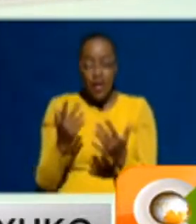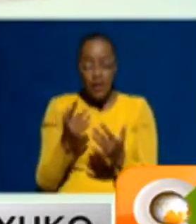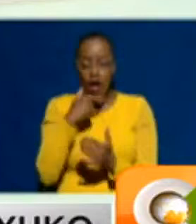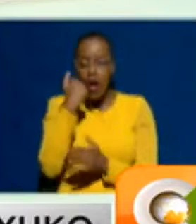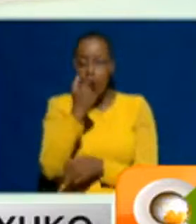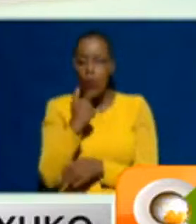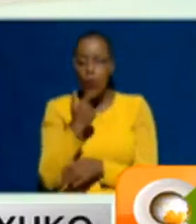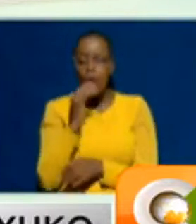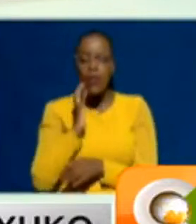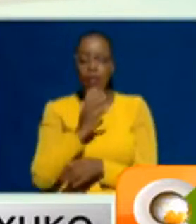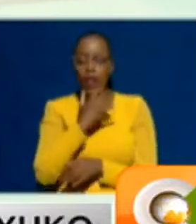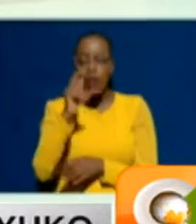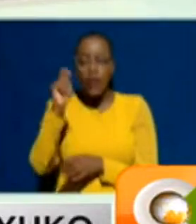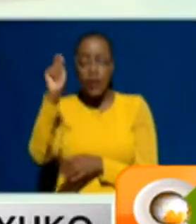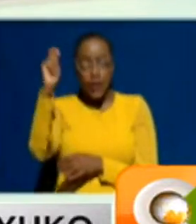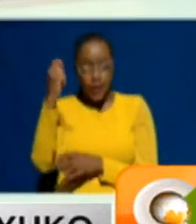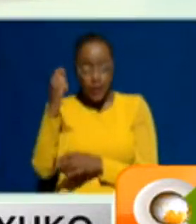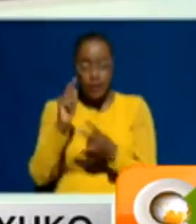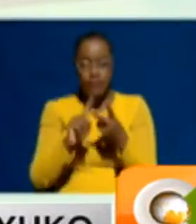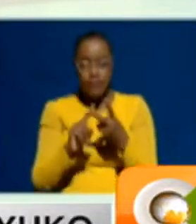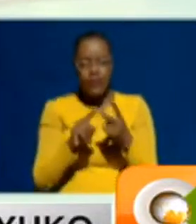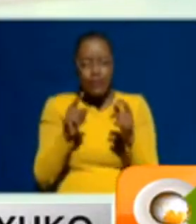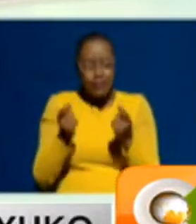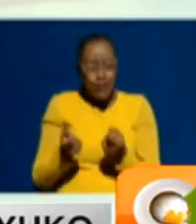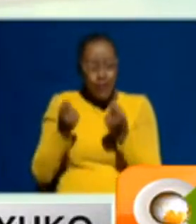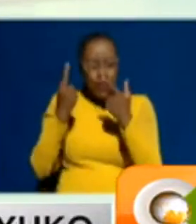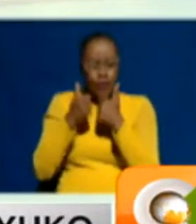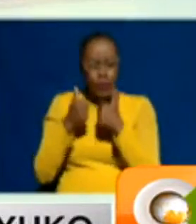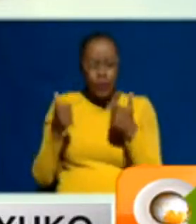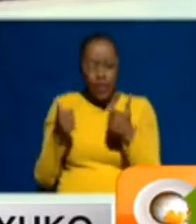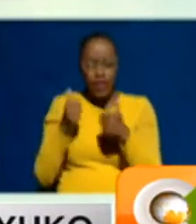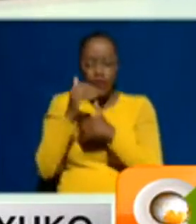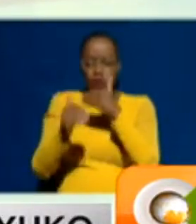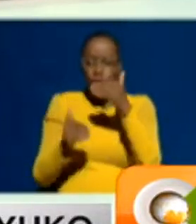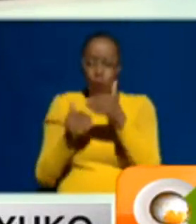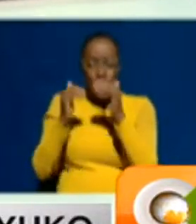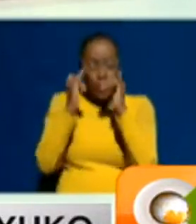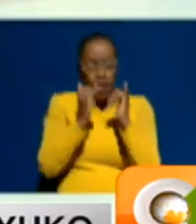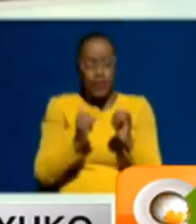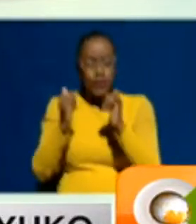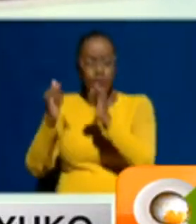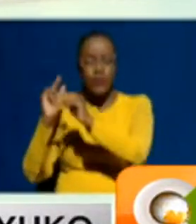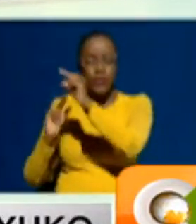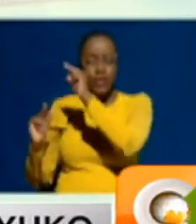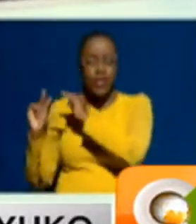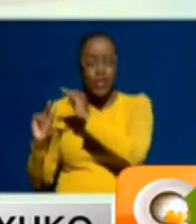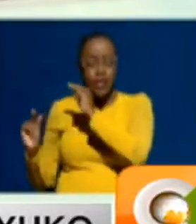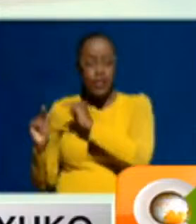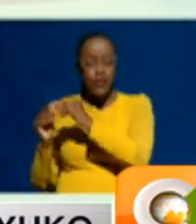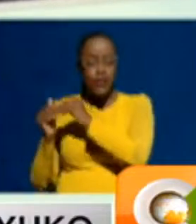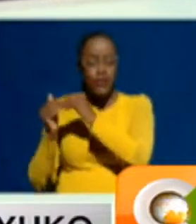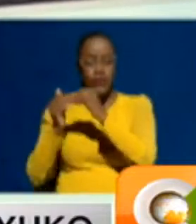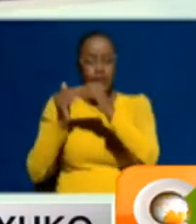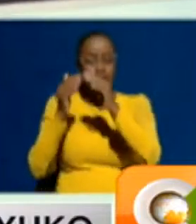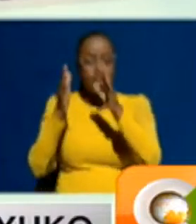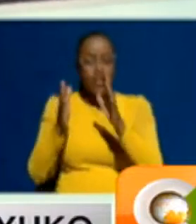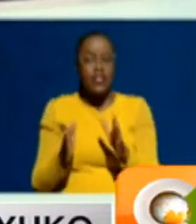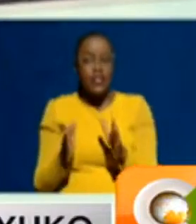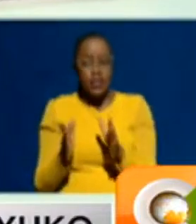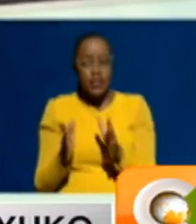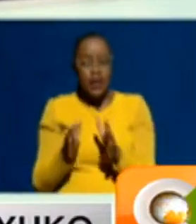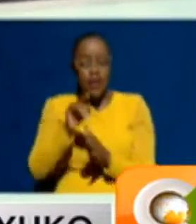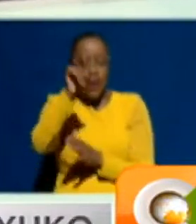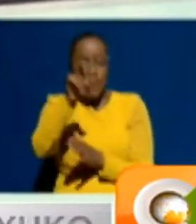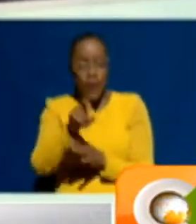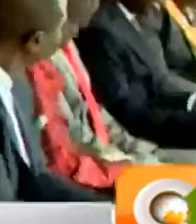Jomo Kenyatta, understood that every new generation of leaders has to